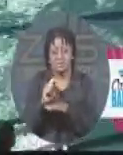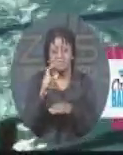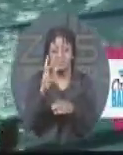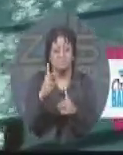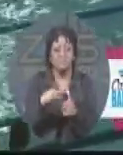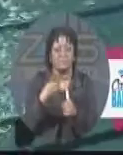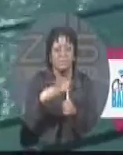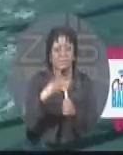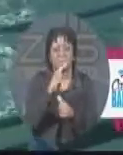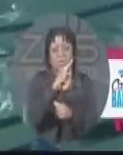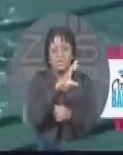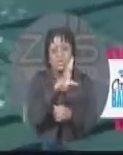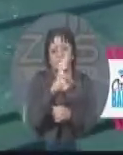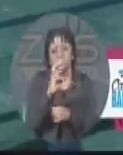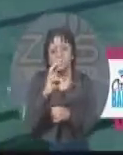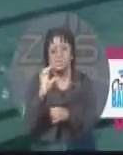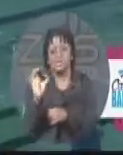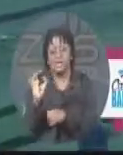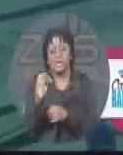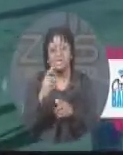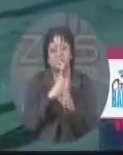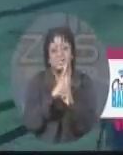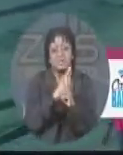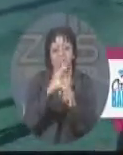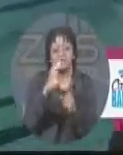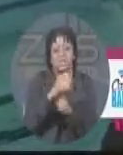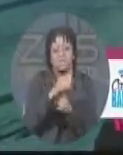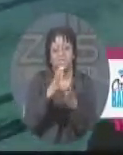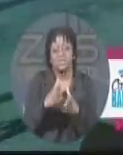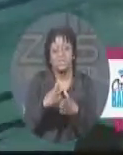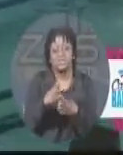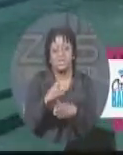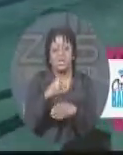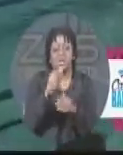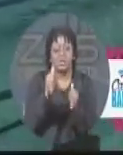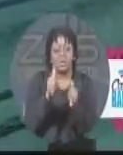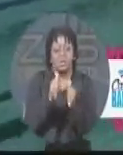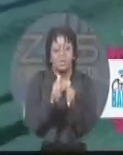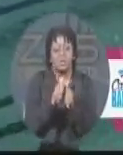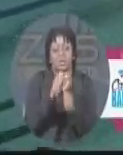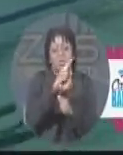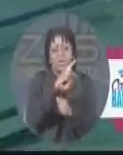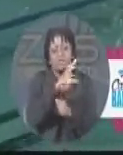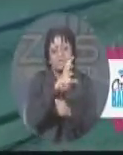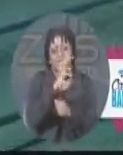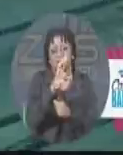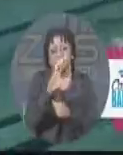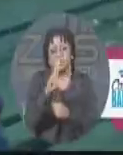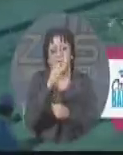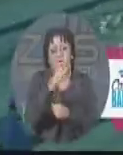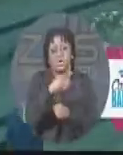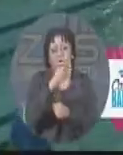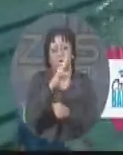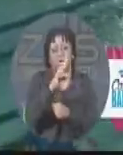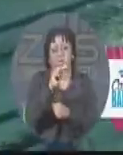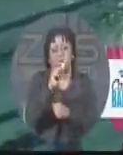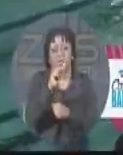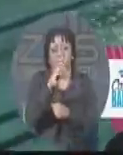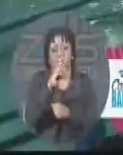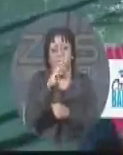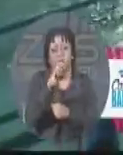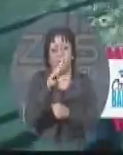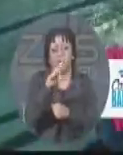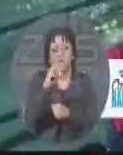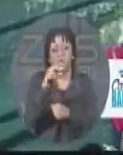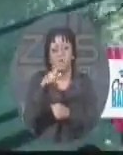with 169, while defending champions Guadeloupe in third with 163. As for the medals, Team